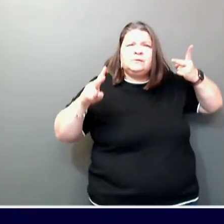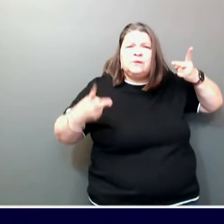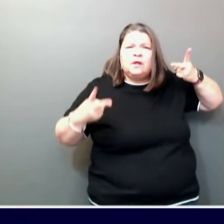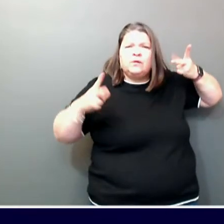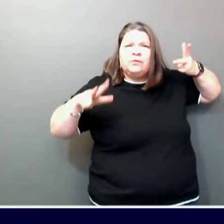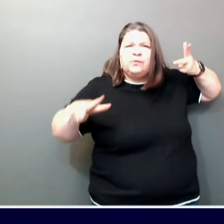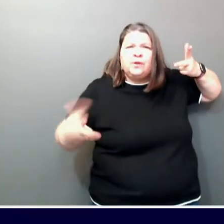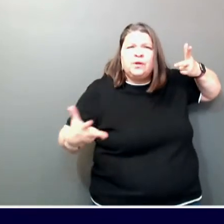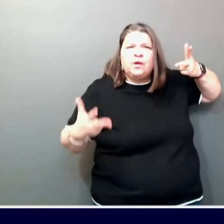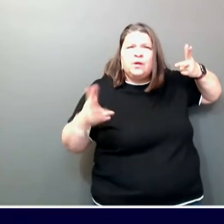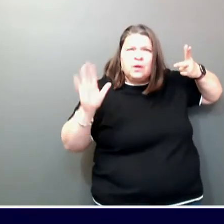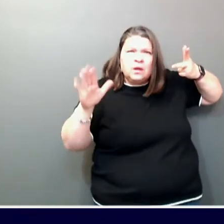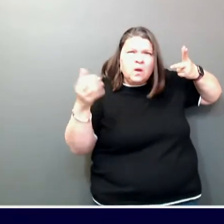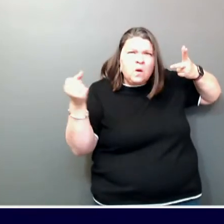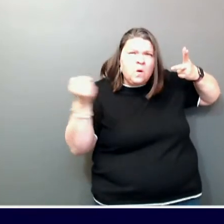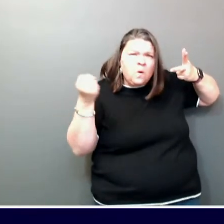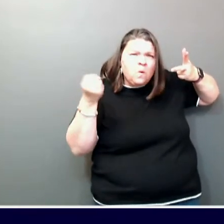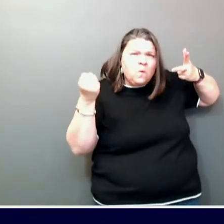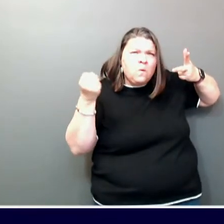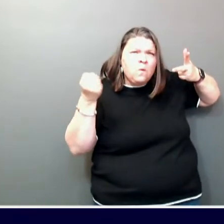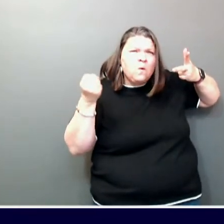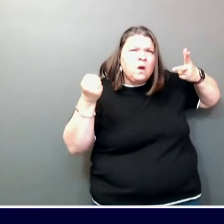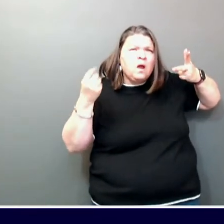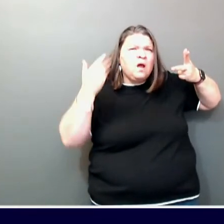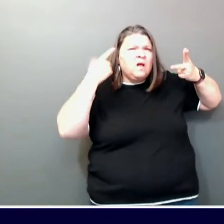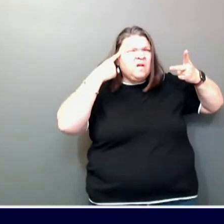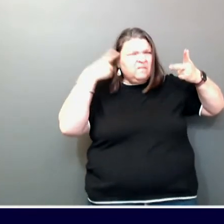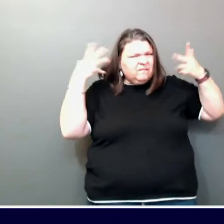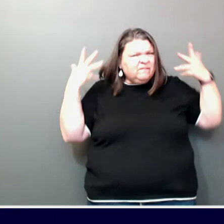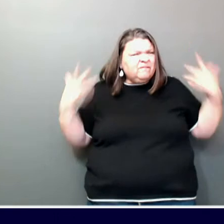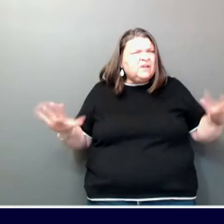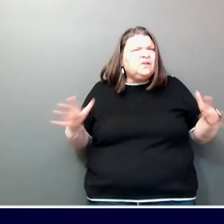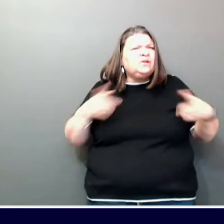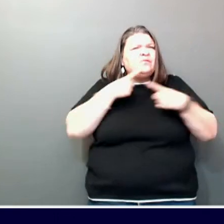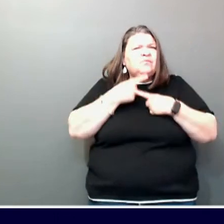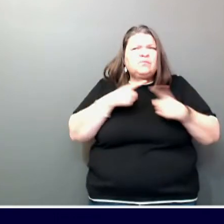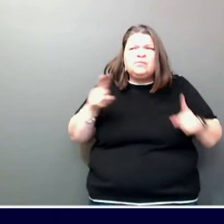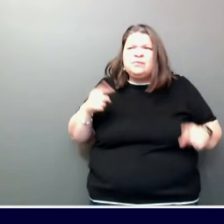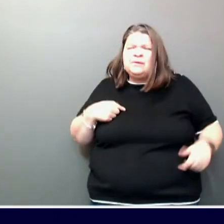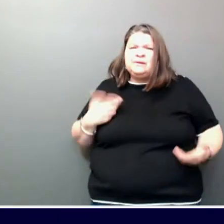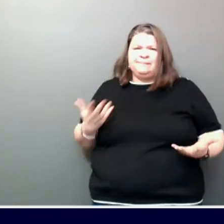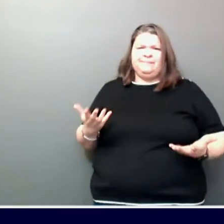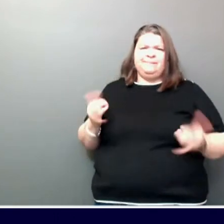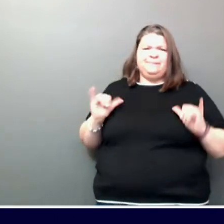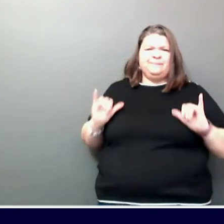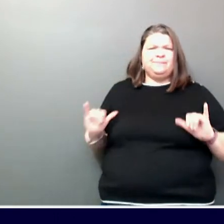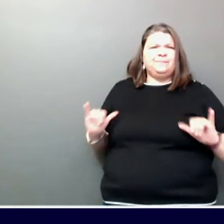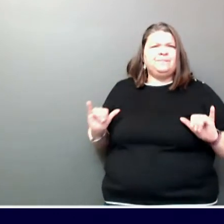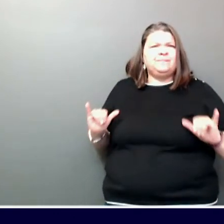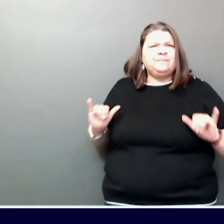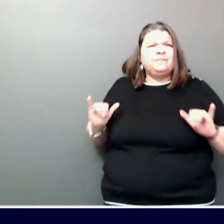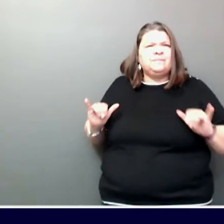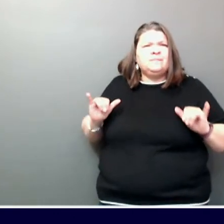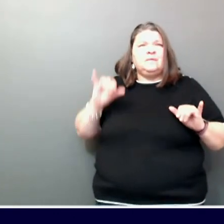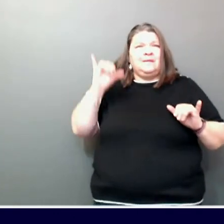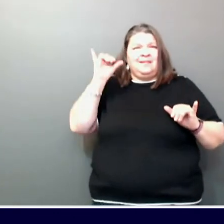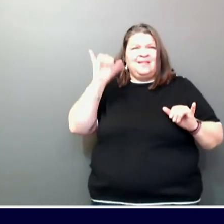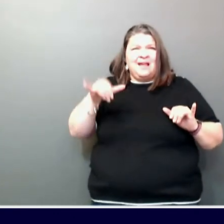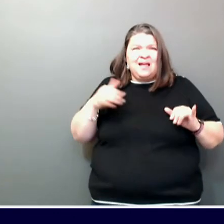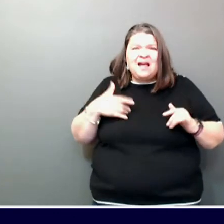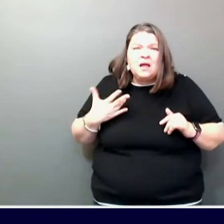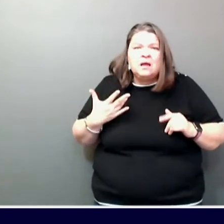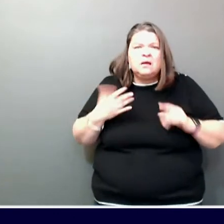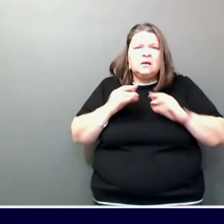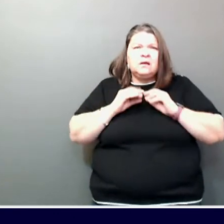that it was going to happen sooner than it likely is going to. And so I know a lot of parents of kids in that age range,